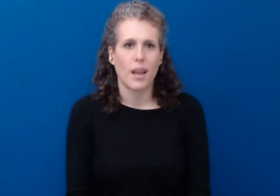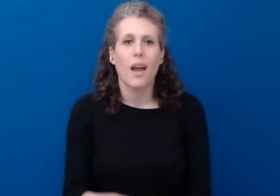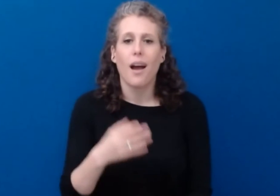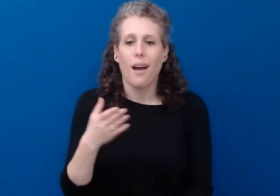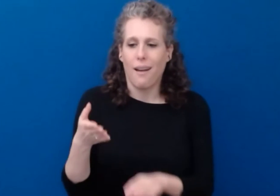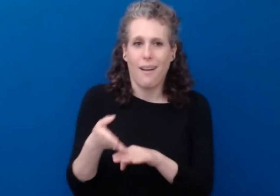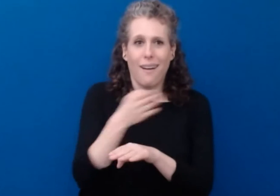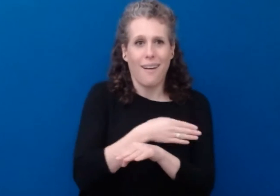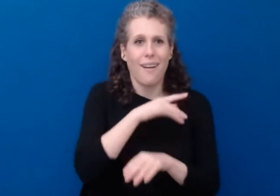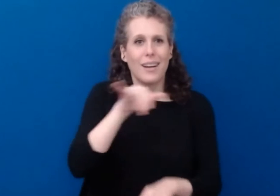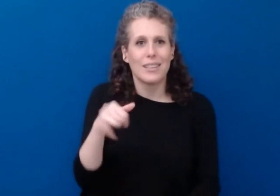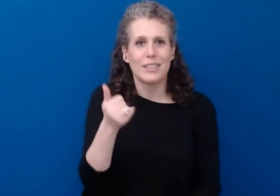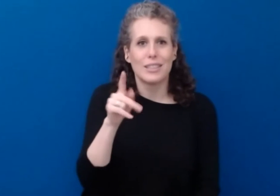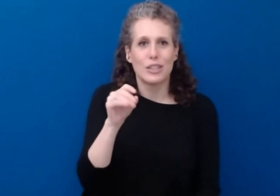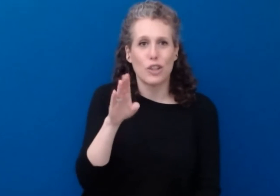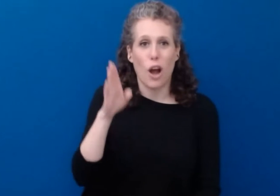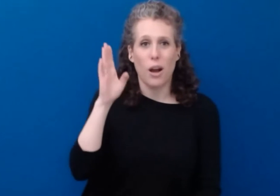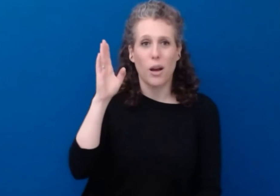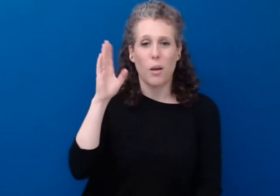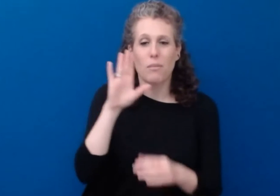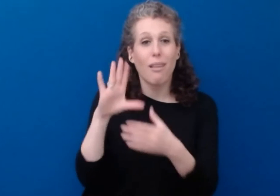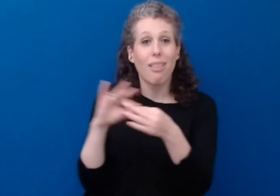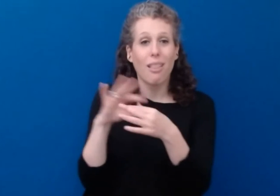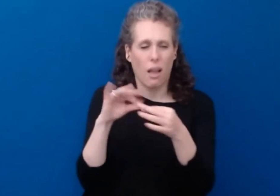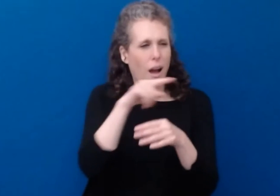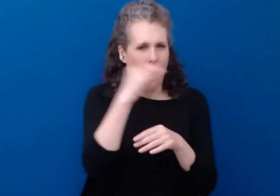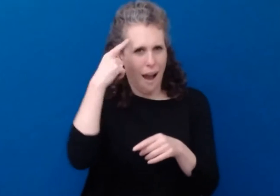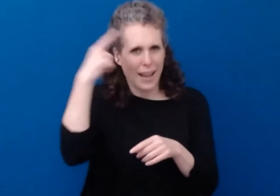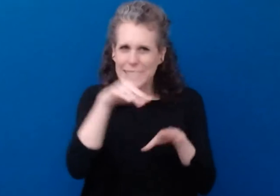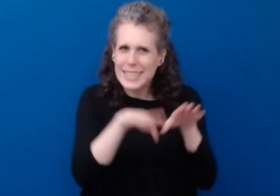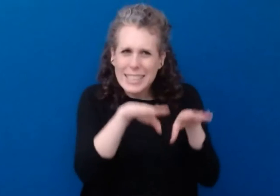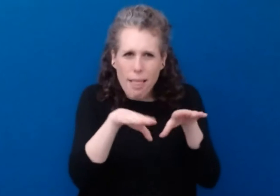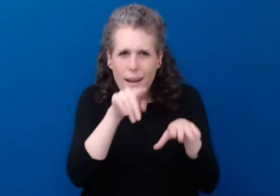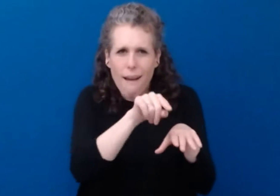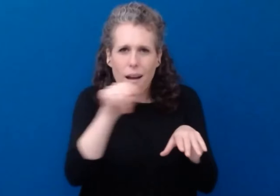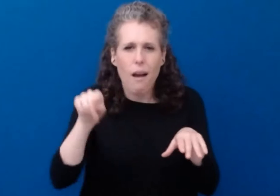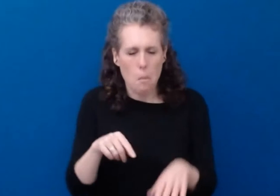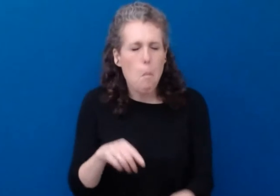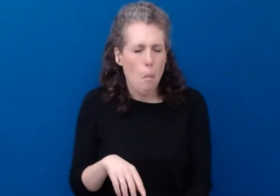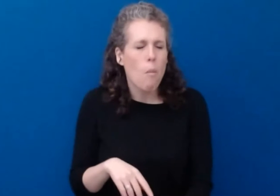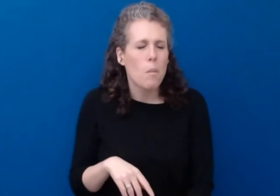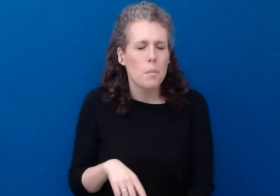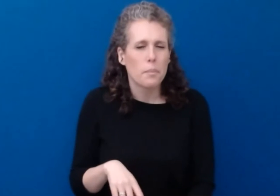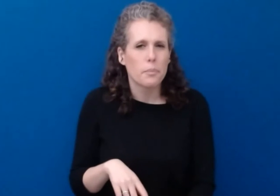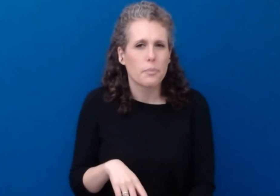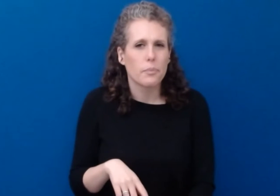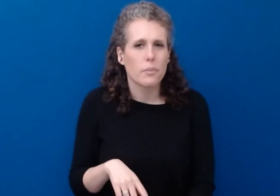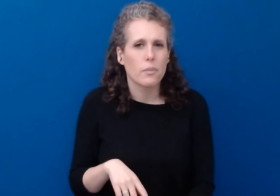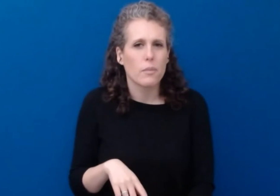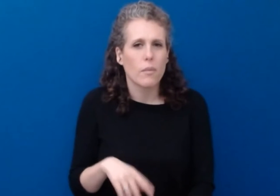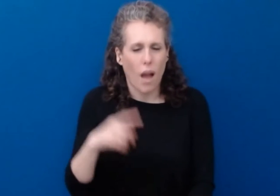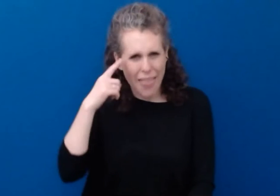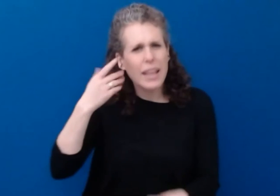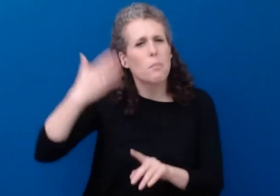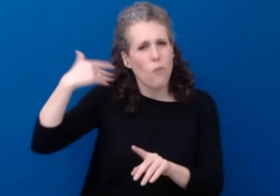we have heard similar ideas, and there has also been smaller projects at least or initiatives like this